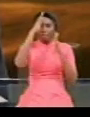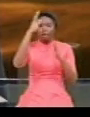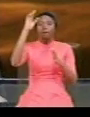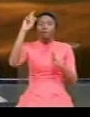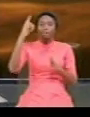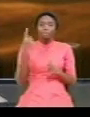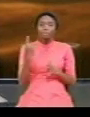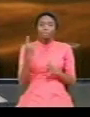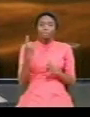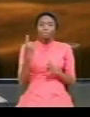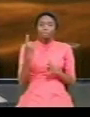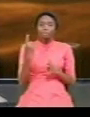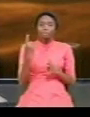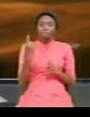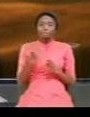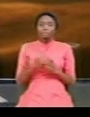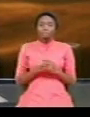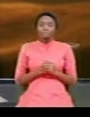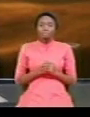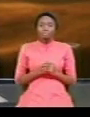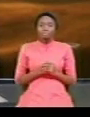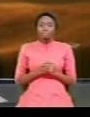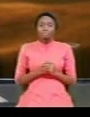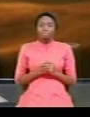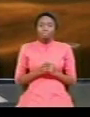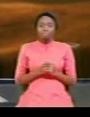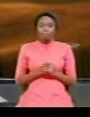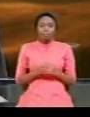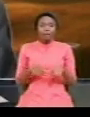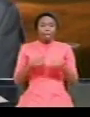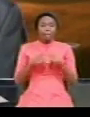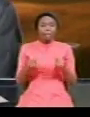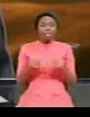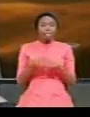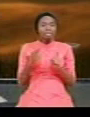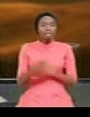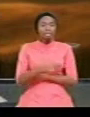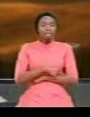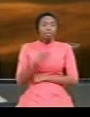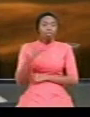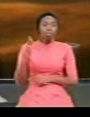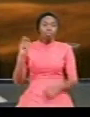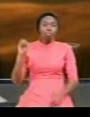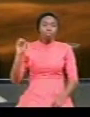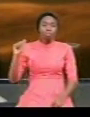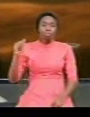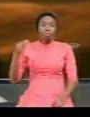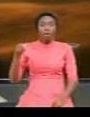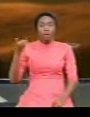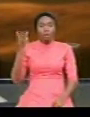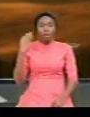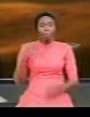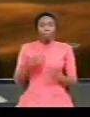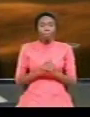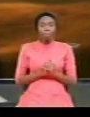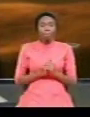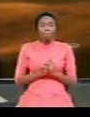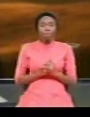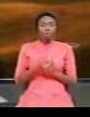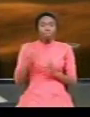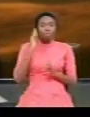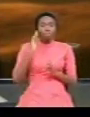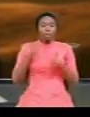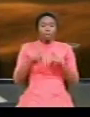Father only. But as the days of Noah were,